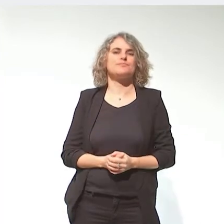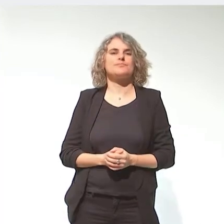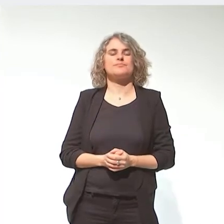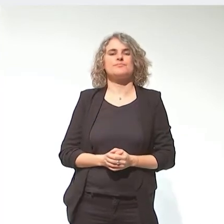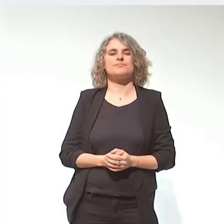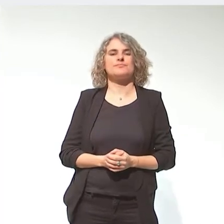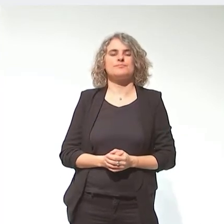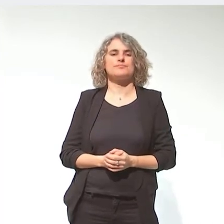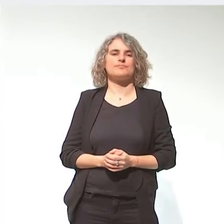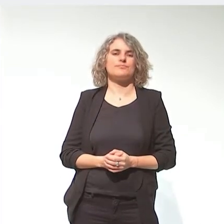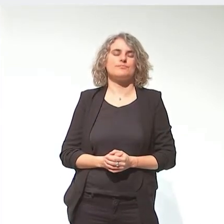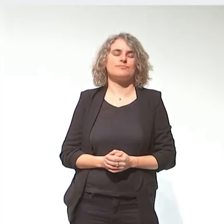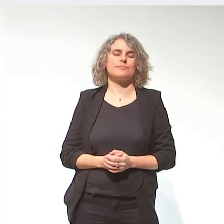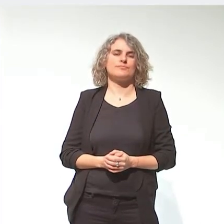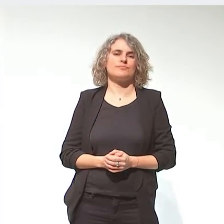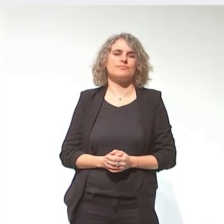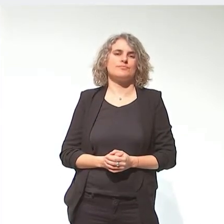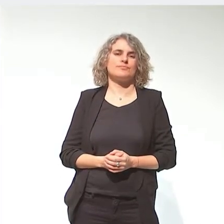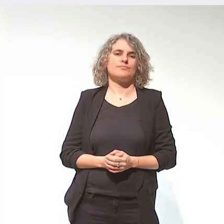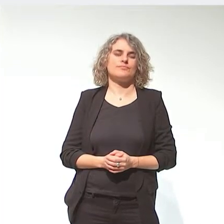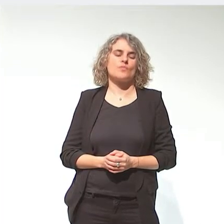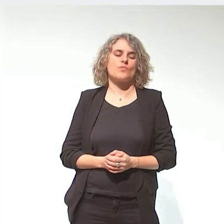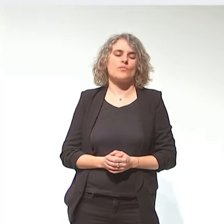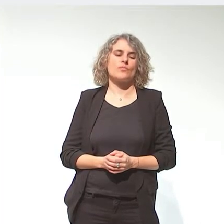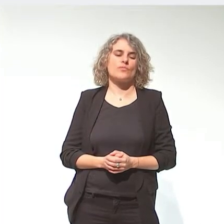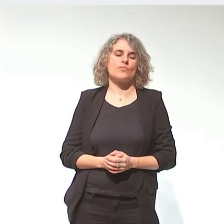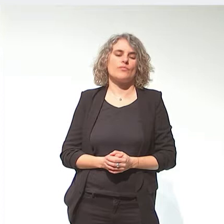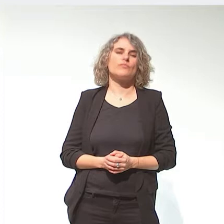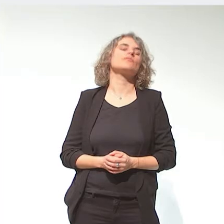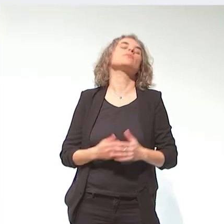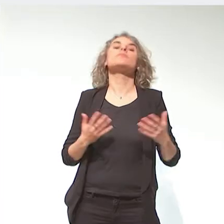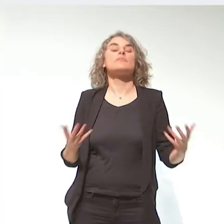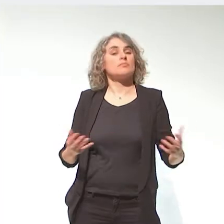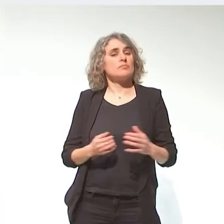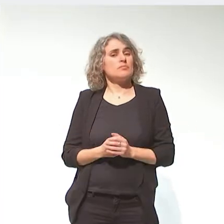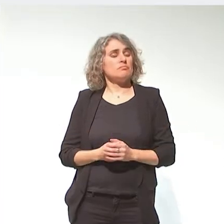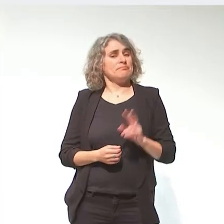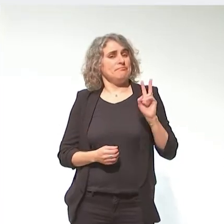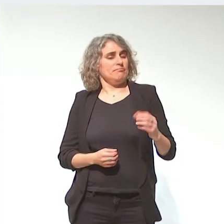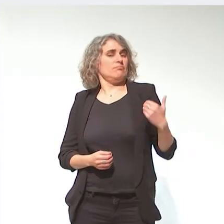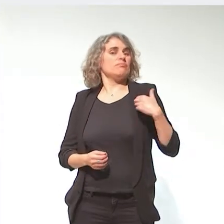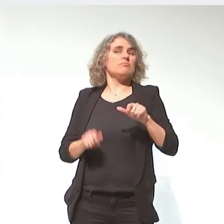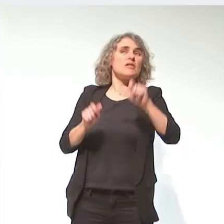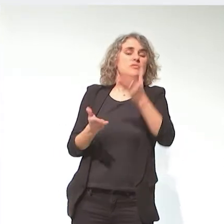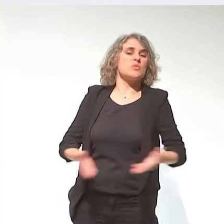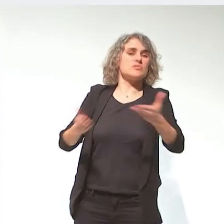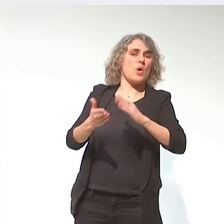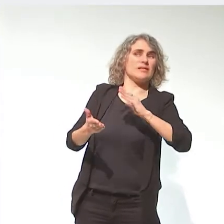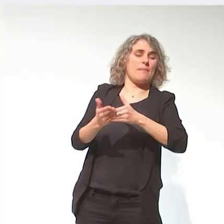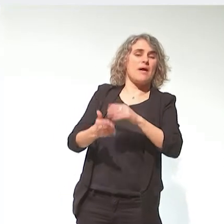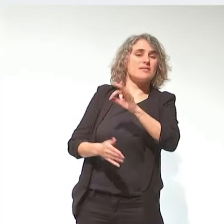I already indicated, are in employment. This, of course, must